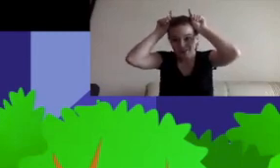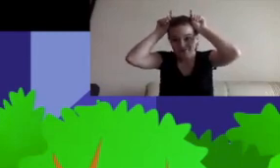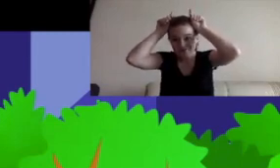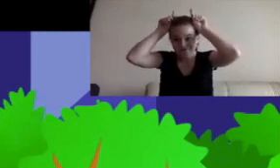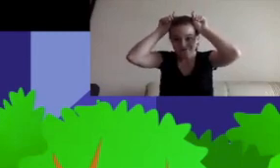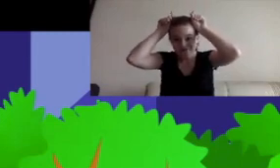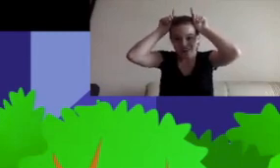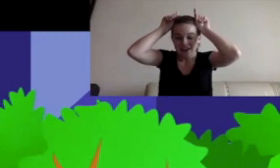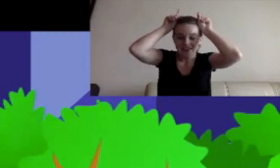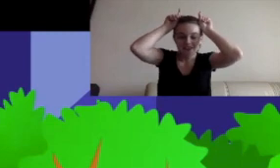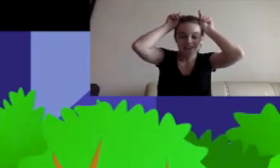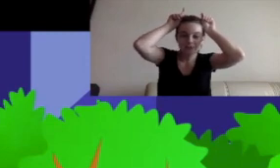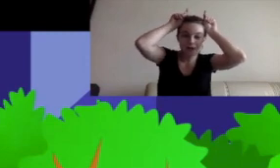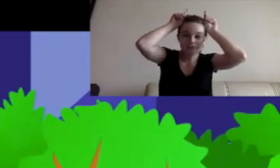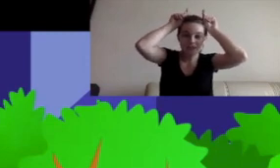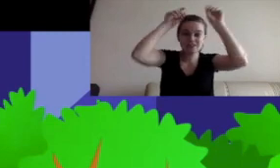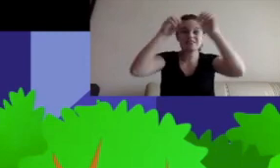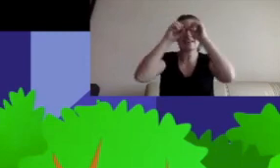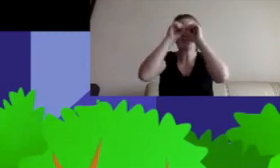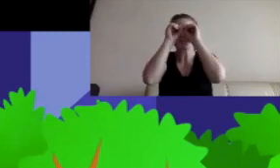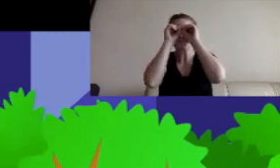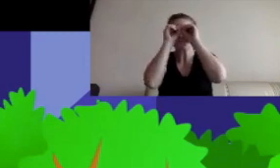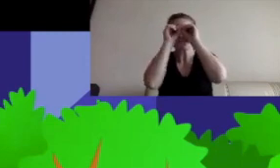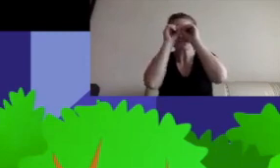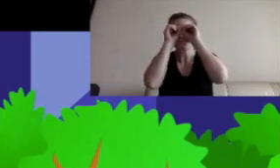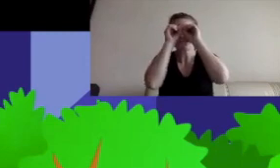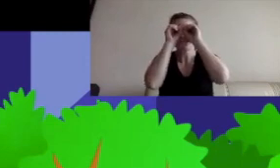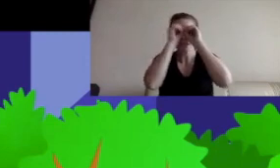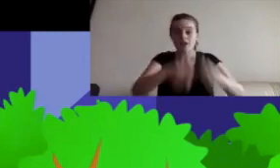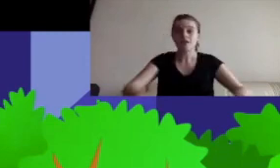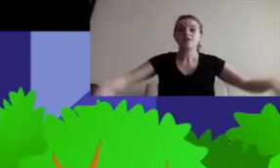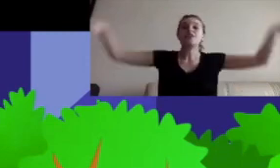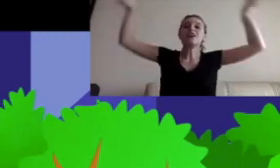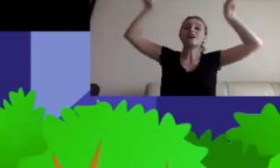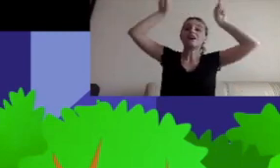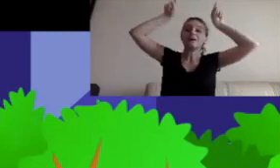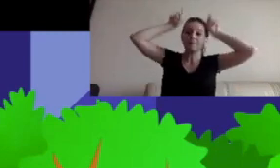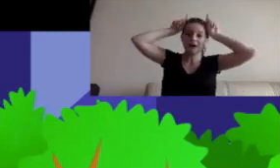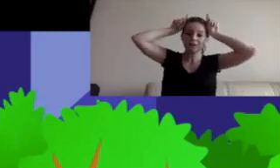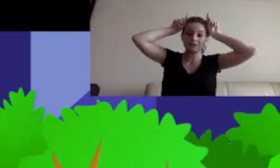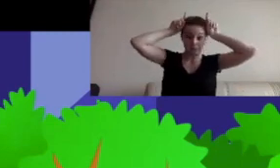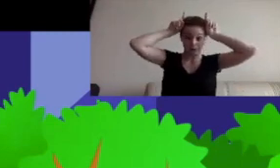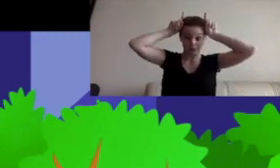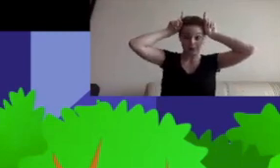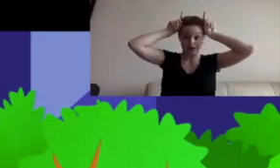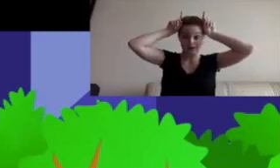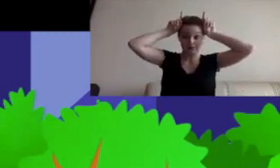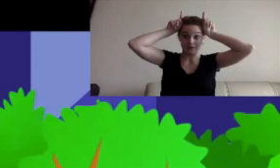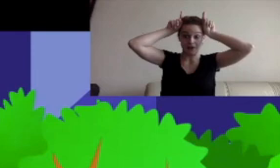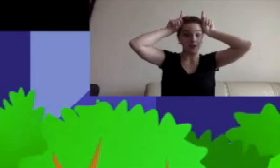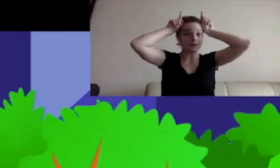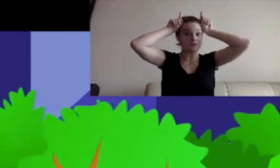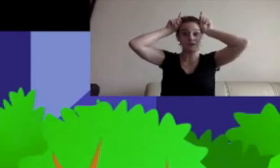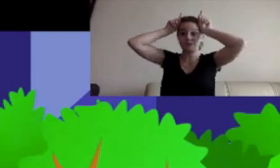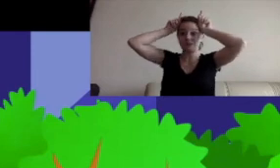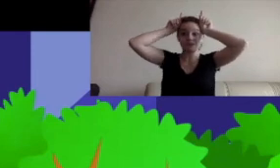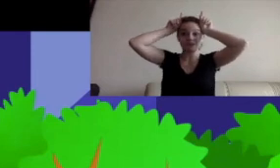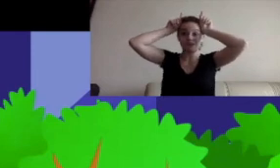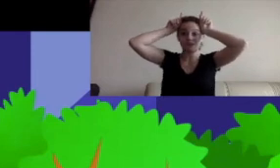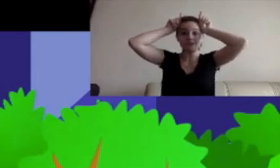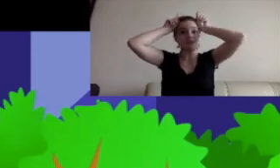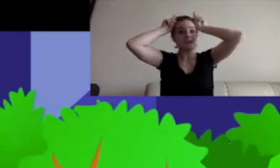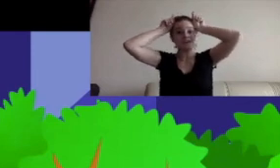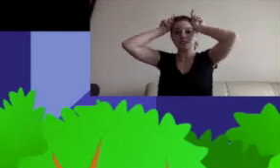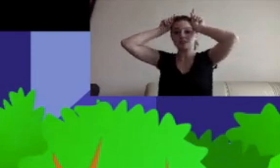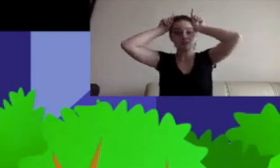little bug that you ever did see. The bug was, are you ready? All the movements,